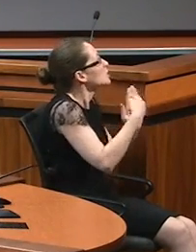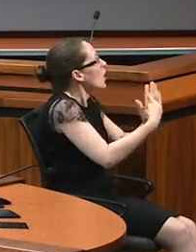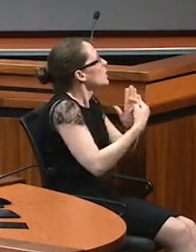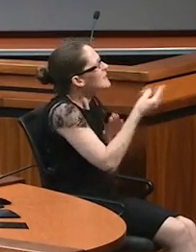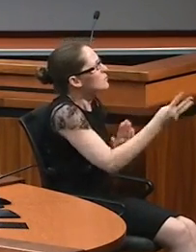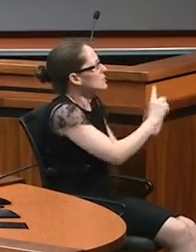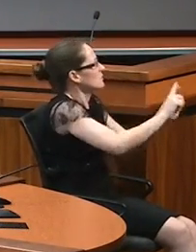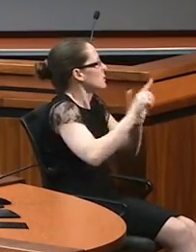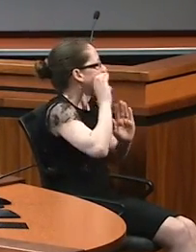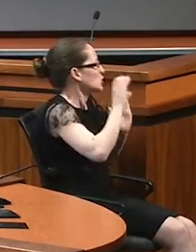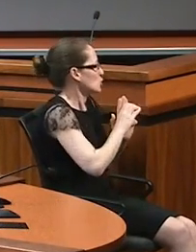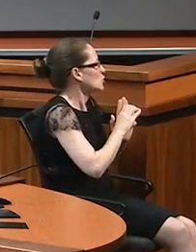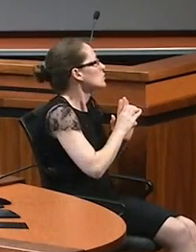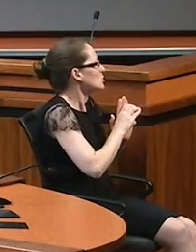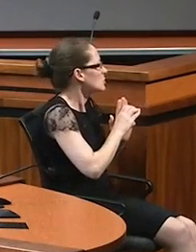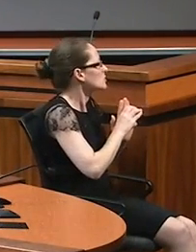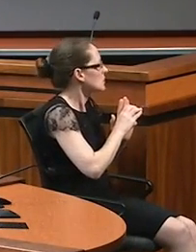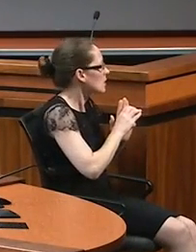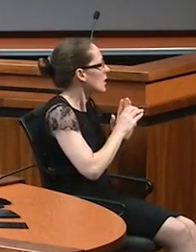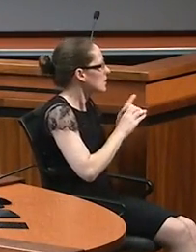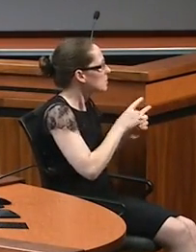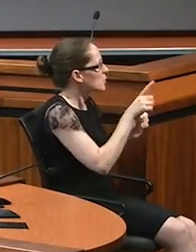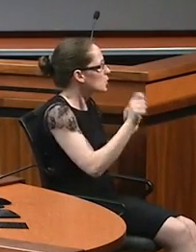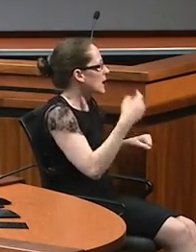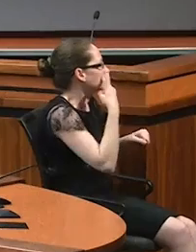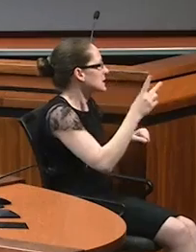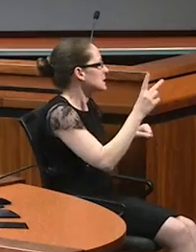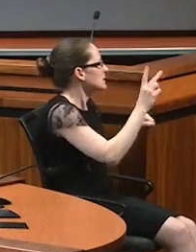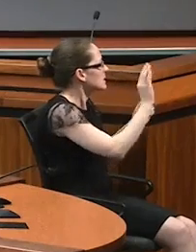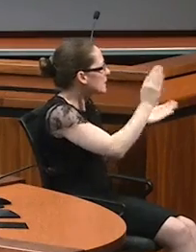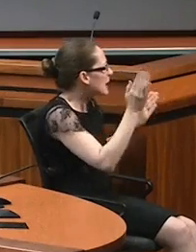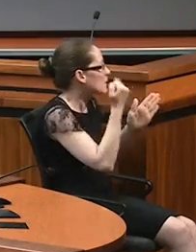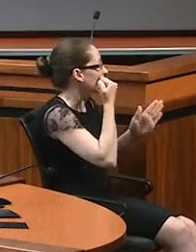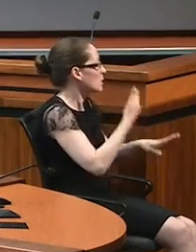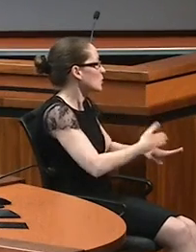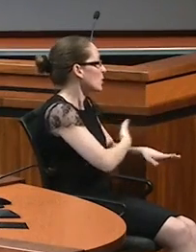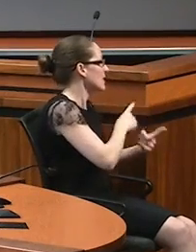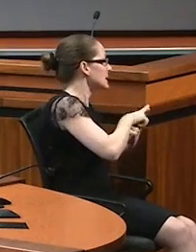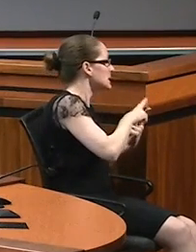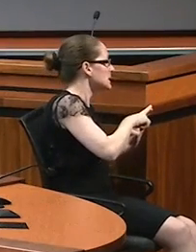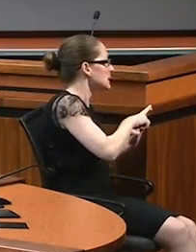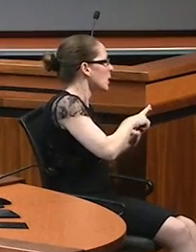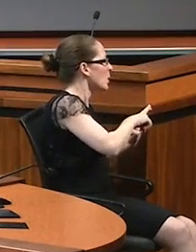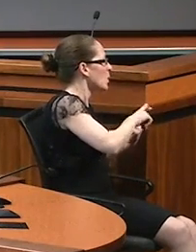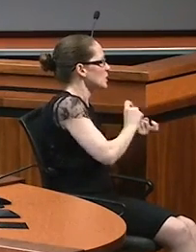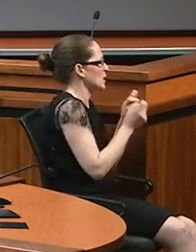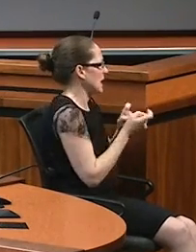hoc animated view, so to speak, so that you can see how sort of the colors representing the depths change between the